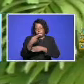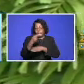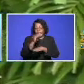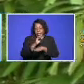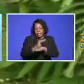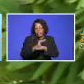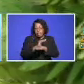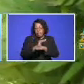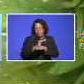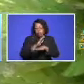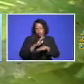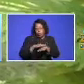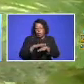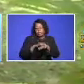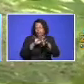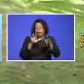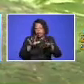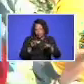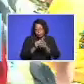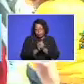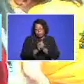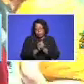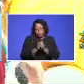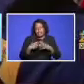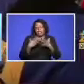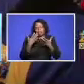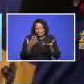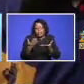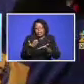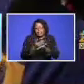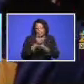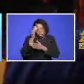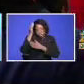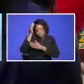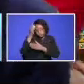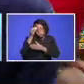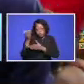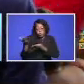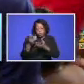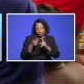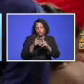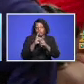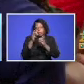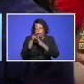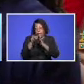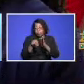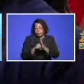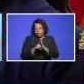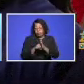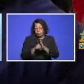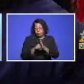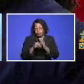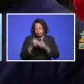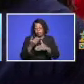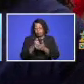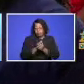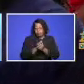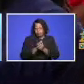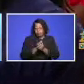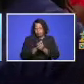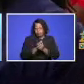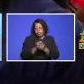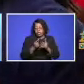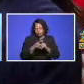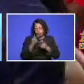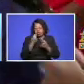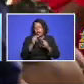social media. The parliamentary commissioner admitted that several concerns were brought to his department's attention on that matter, and action has been taken to